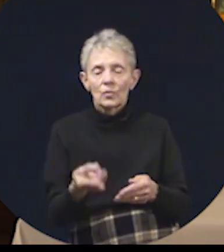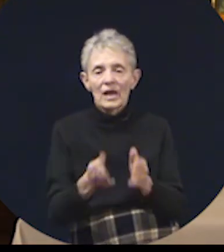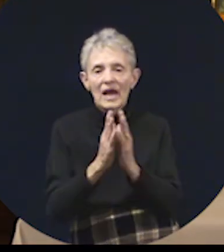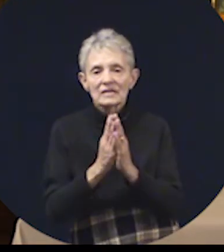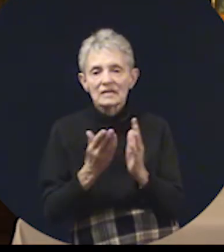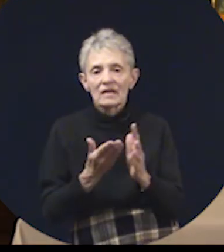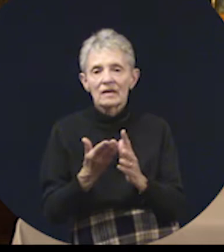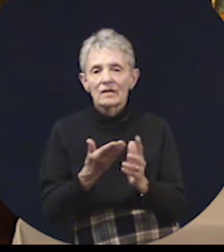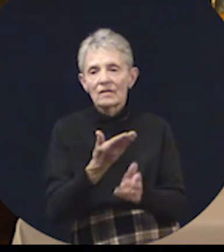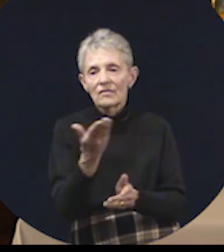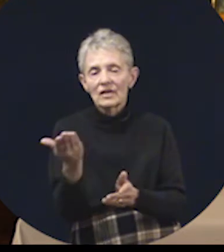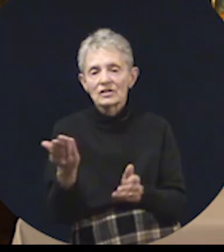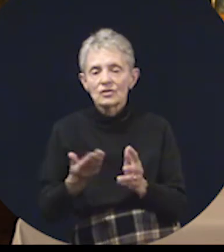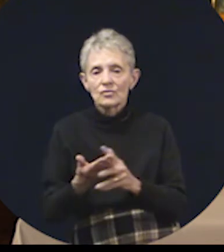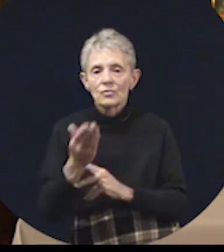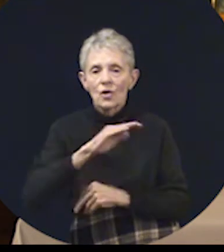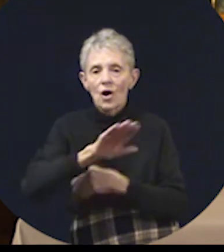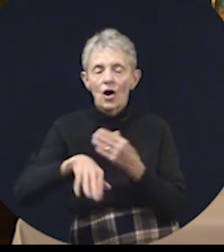good.